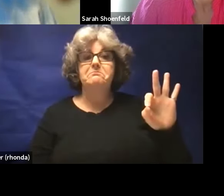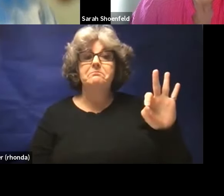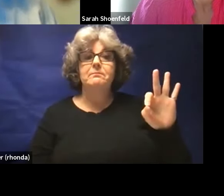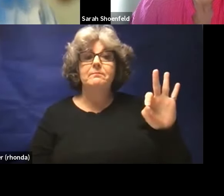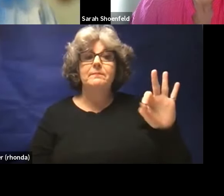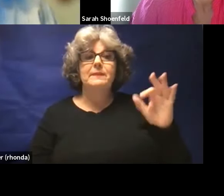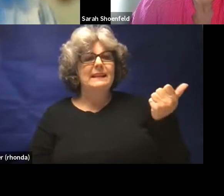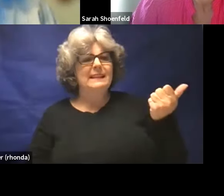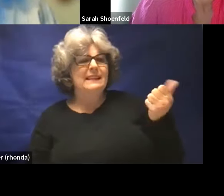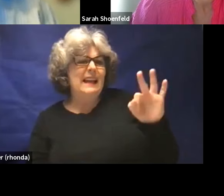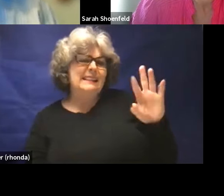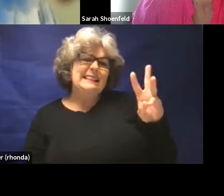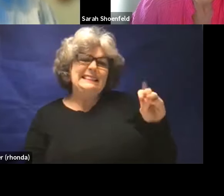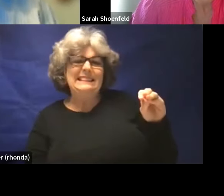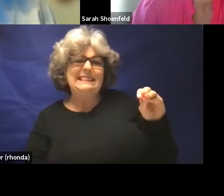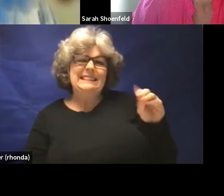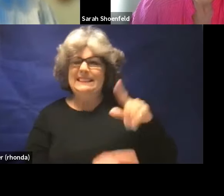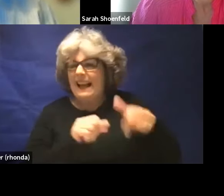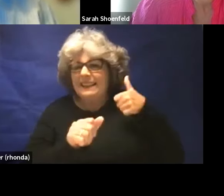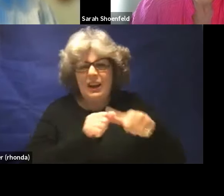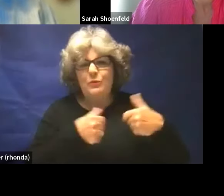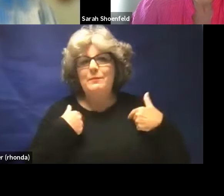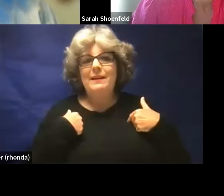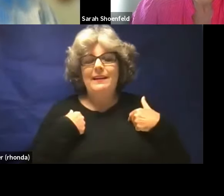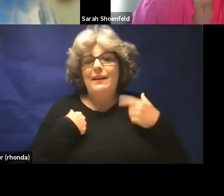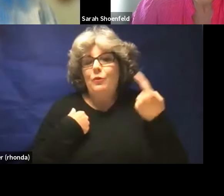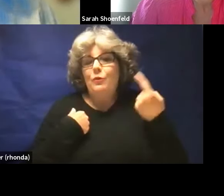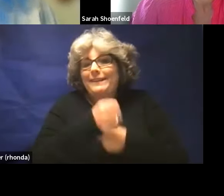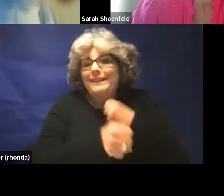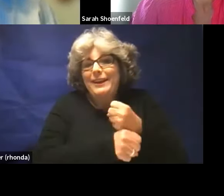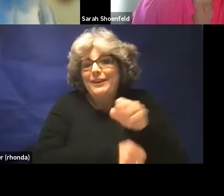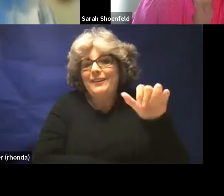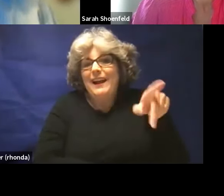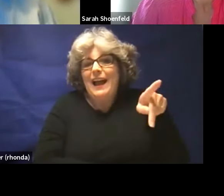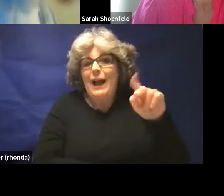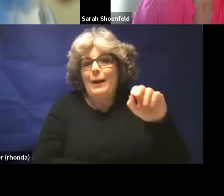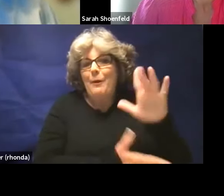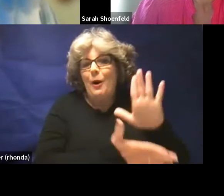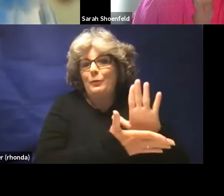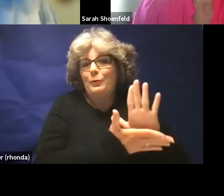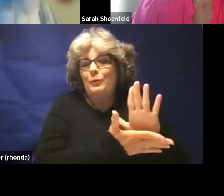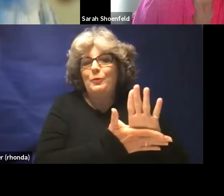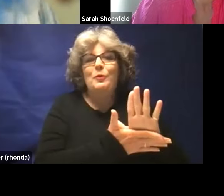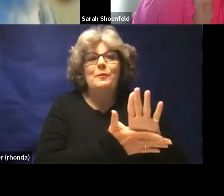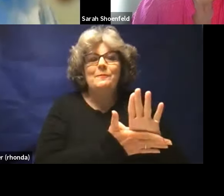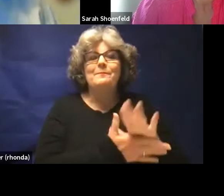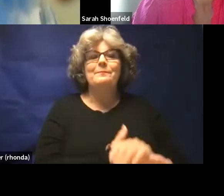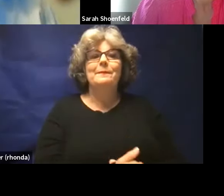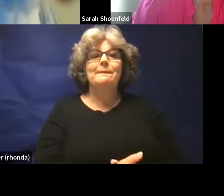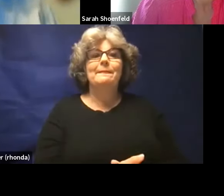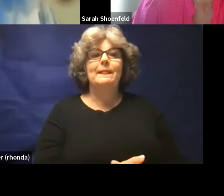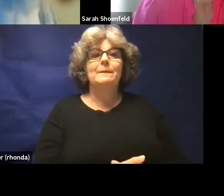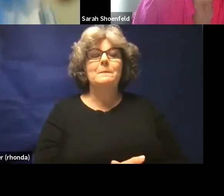1959, 1960, perhaps. I really don't remember. I was only there for 1 year. And I was, as I